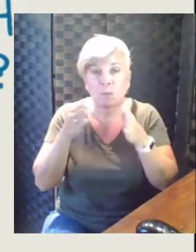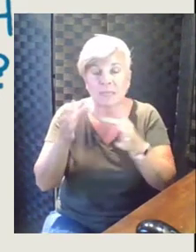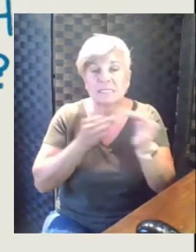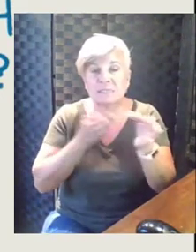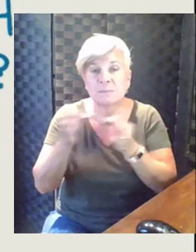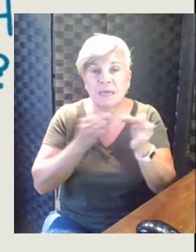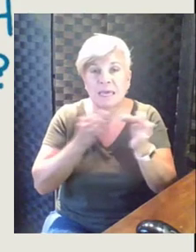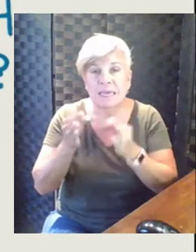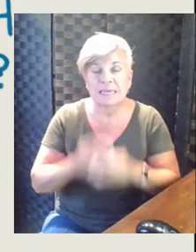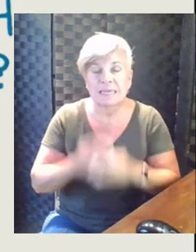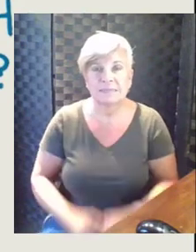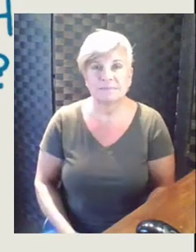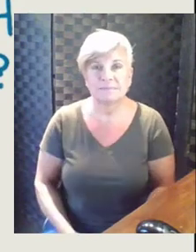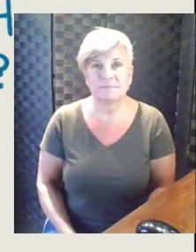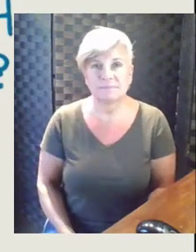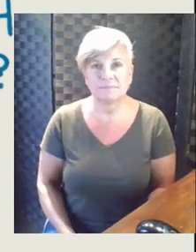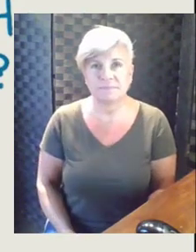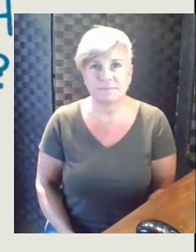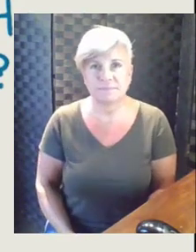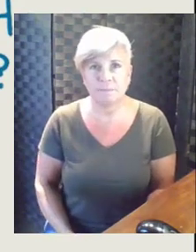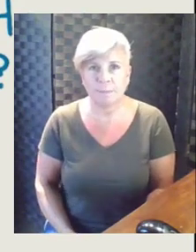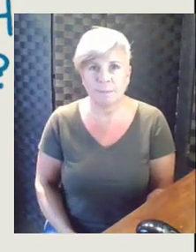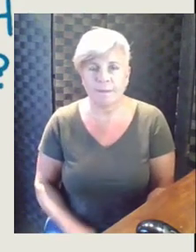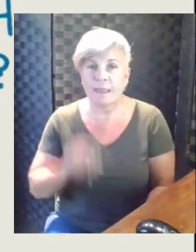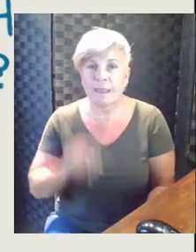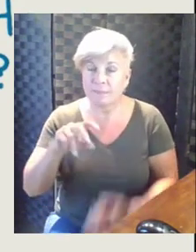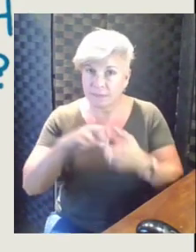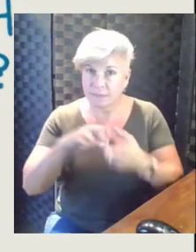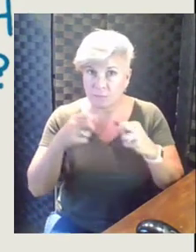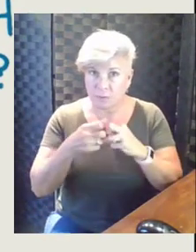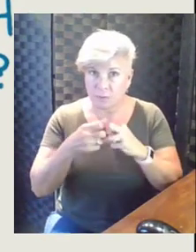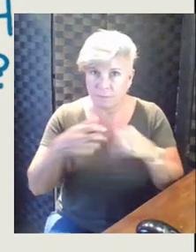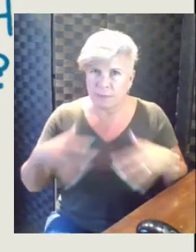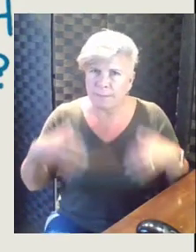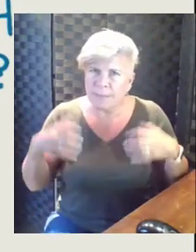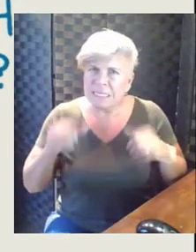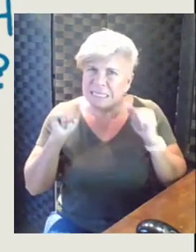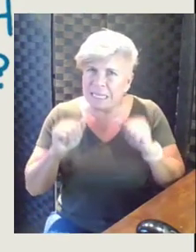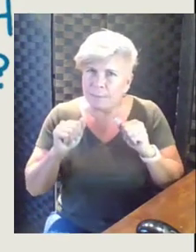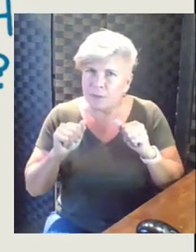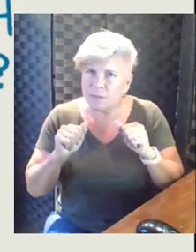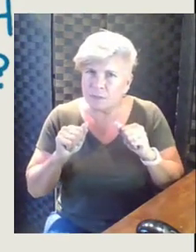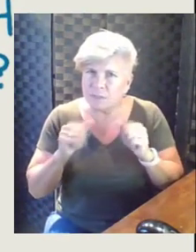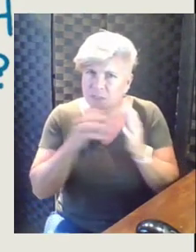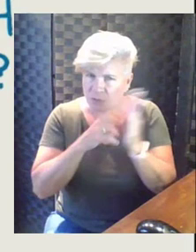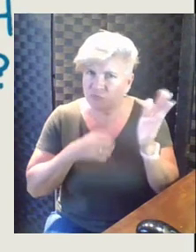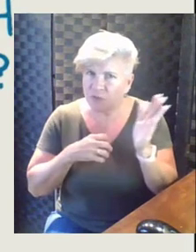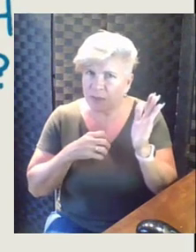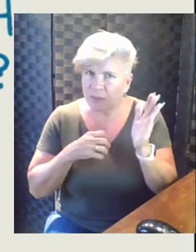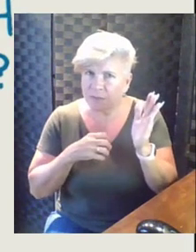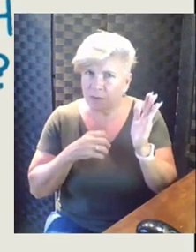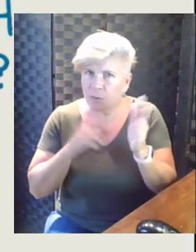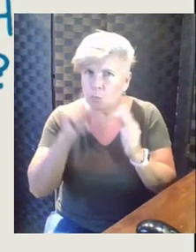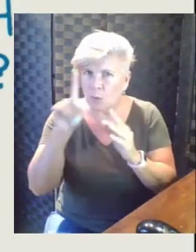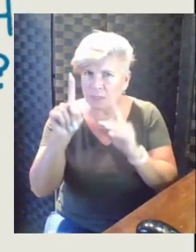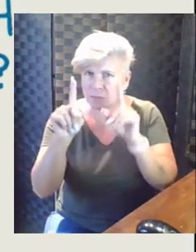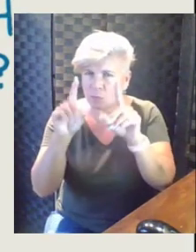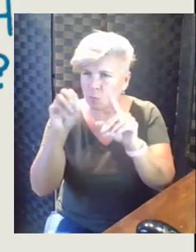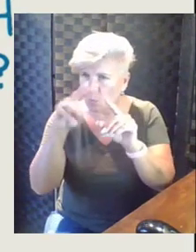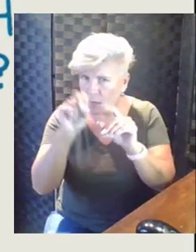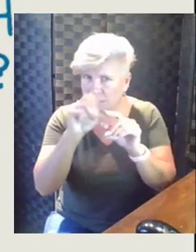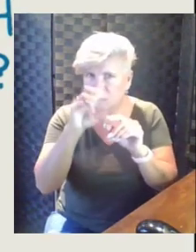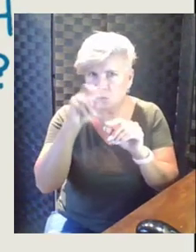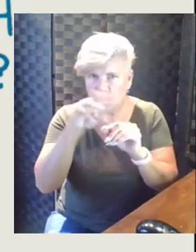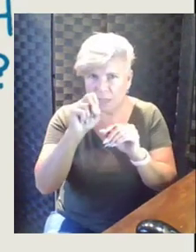to explain your thinking. For this problem, the monkey was able to simply subtract ones from ones